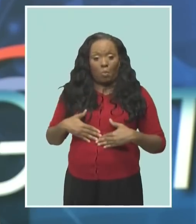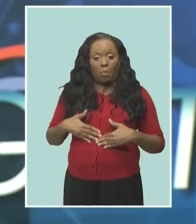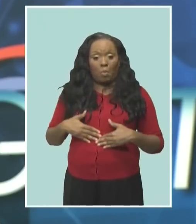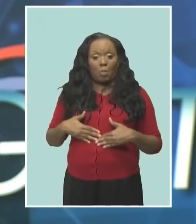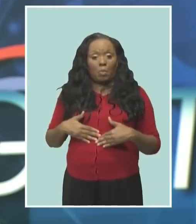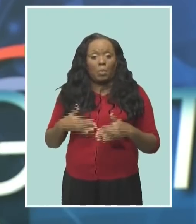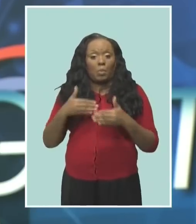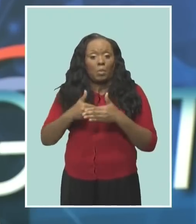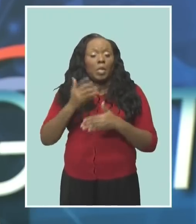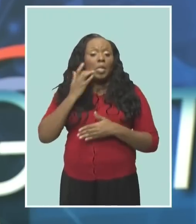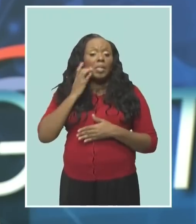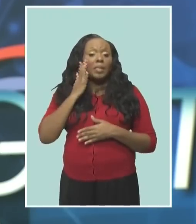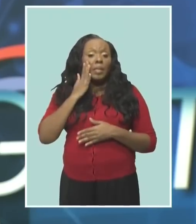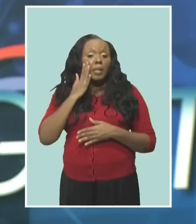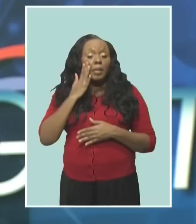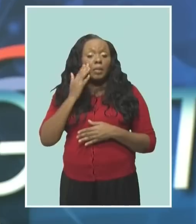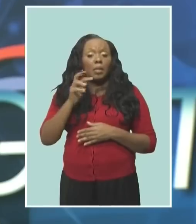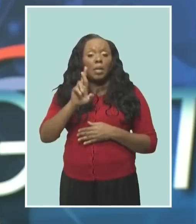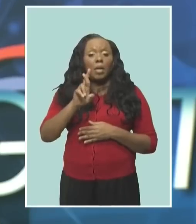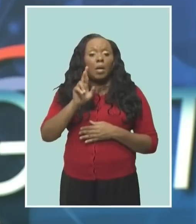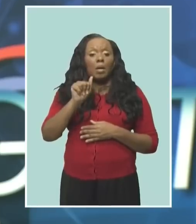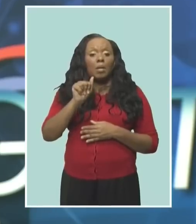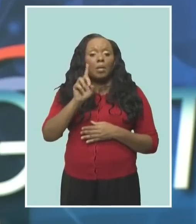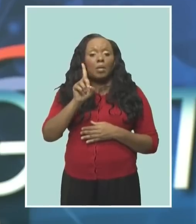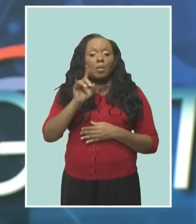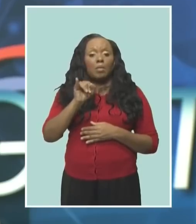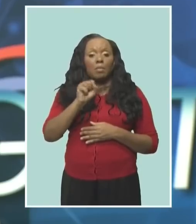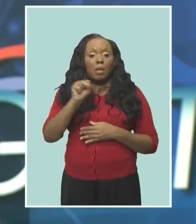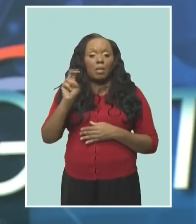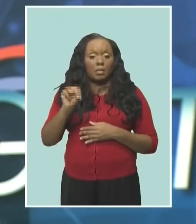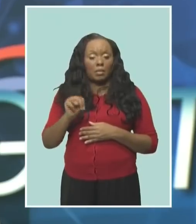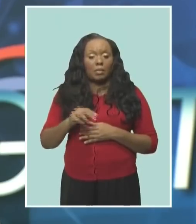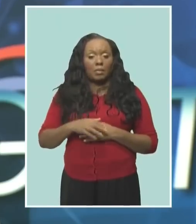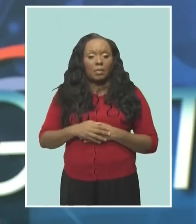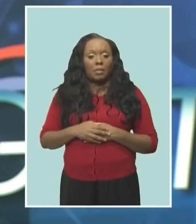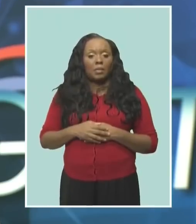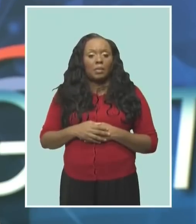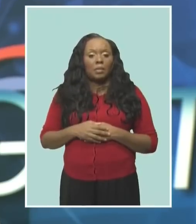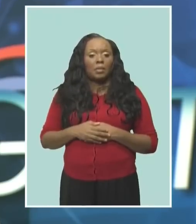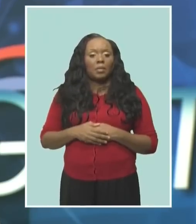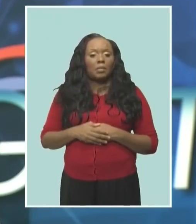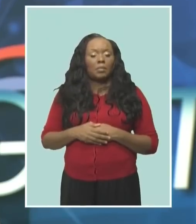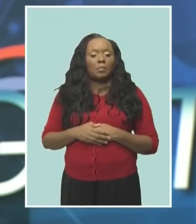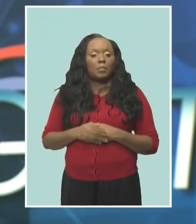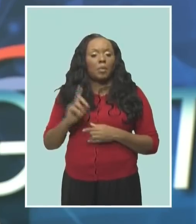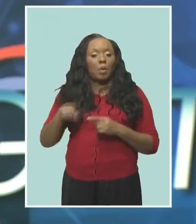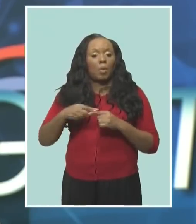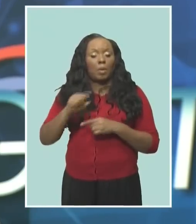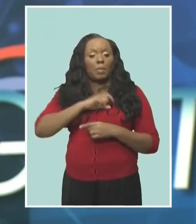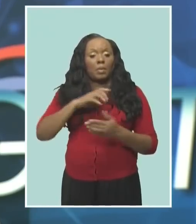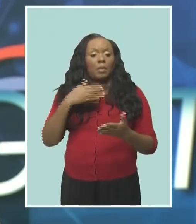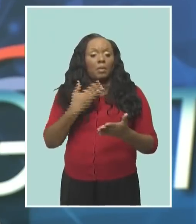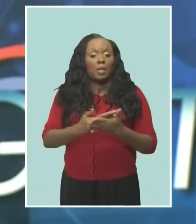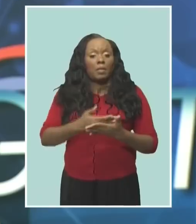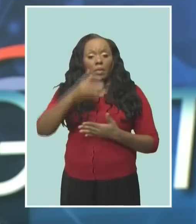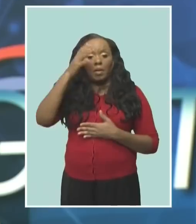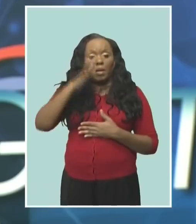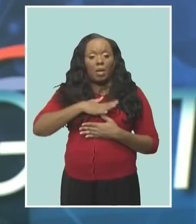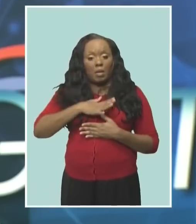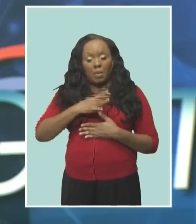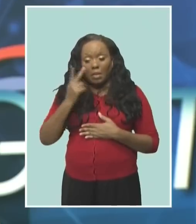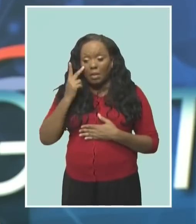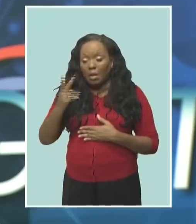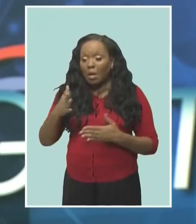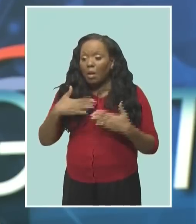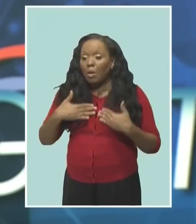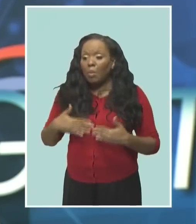Radisson Aquatica Hotel, Bay Street, St. Michael. According to reports, police were informed on arrival that an unknown male pulled the body